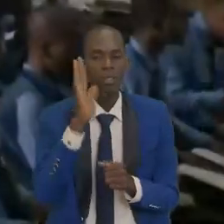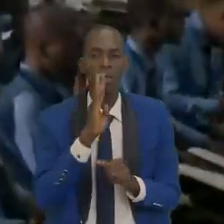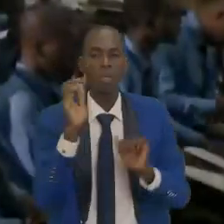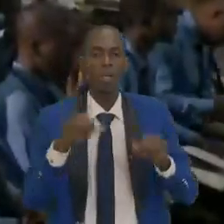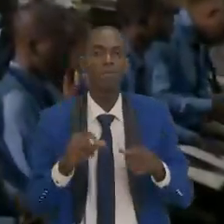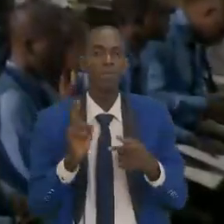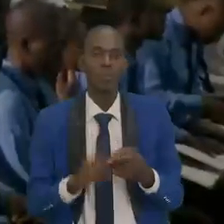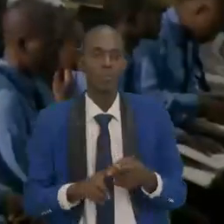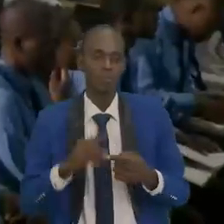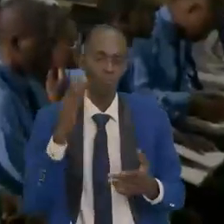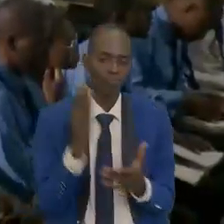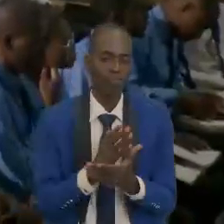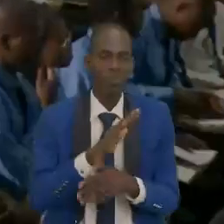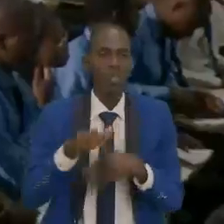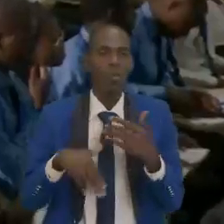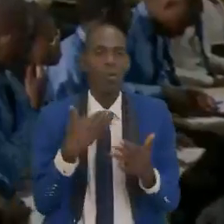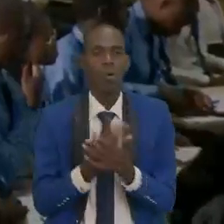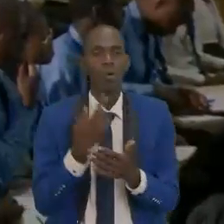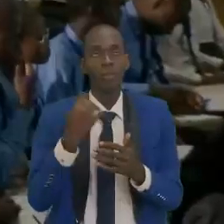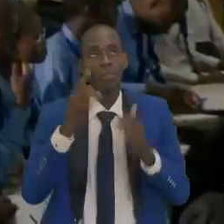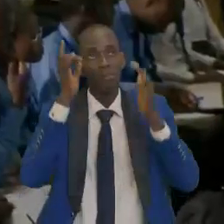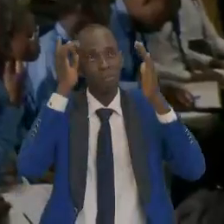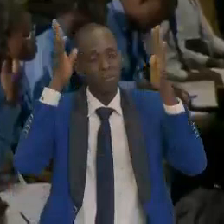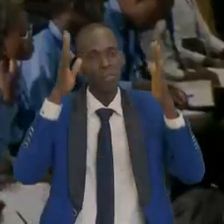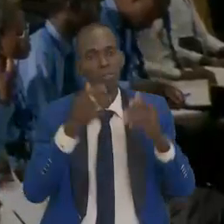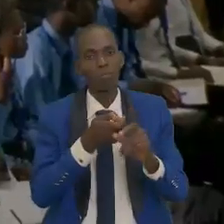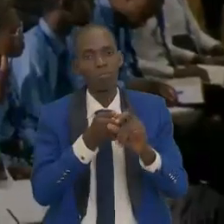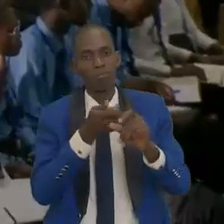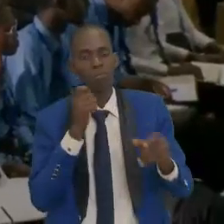all the furry dads of the wicked